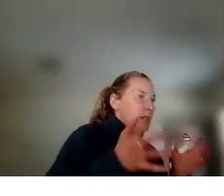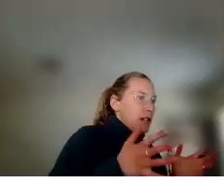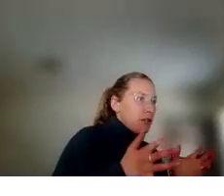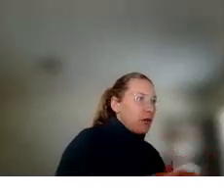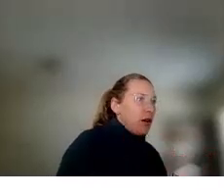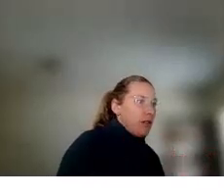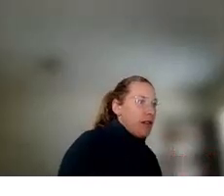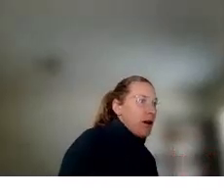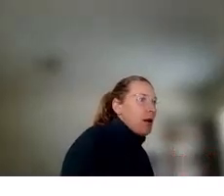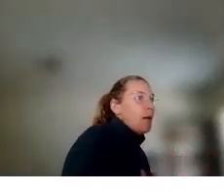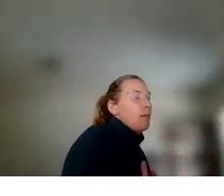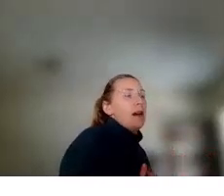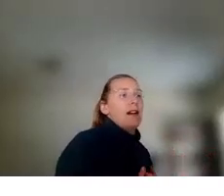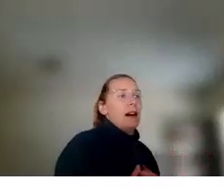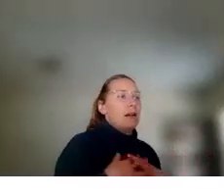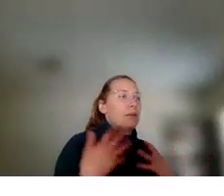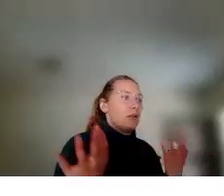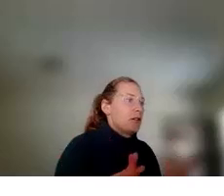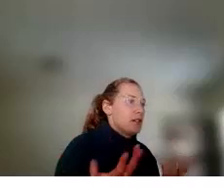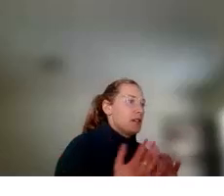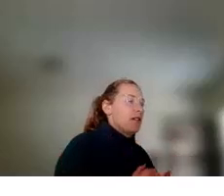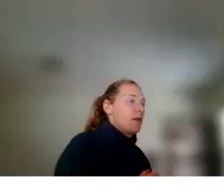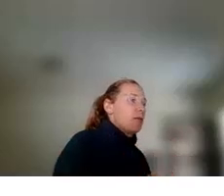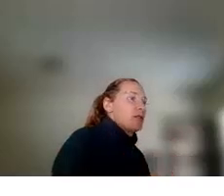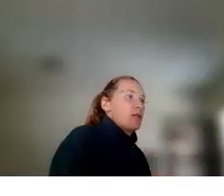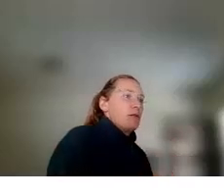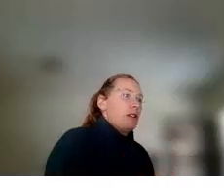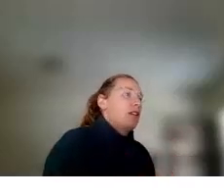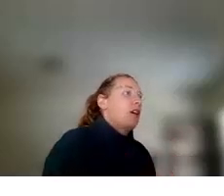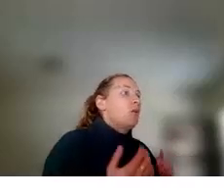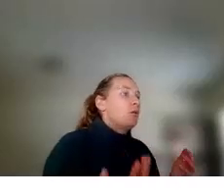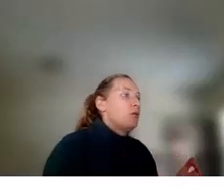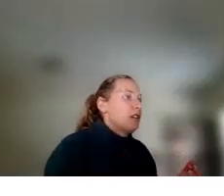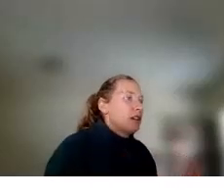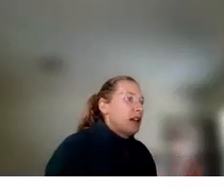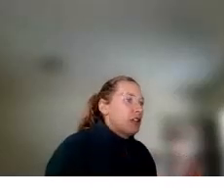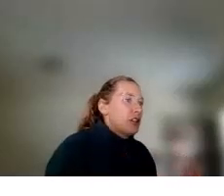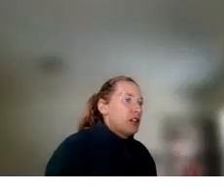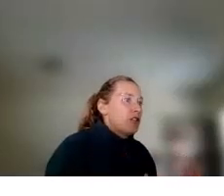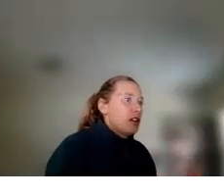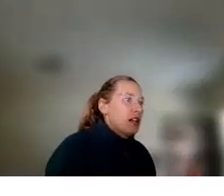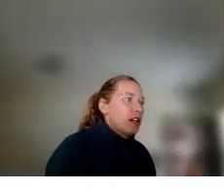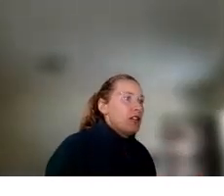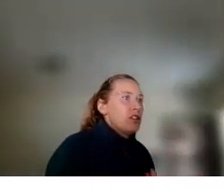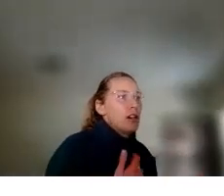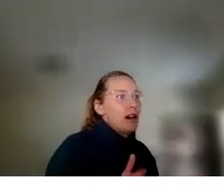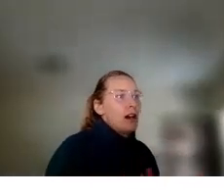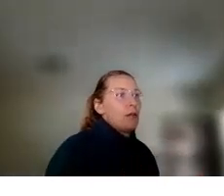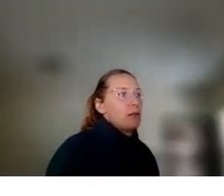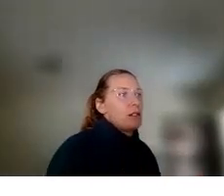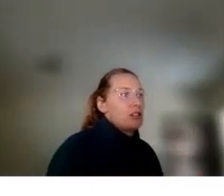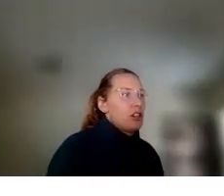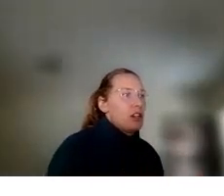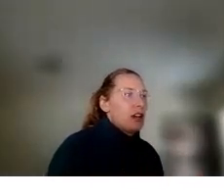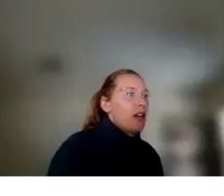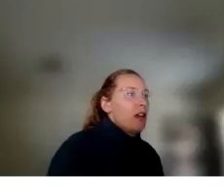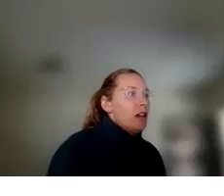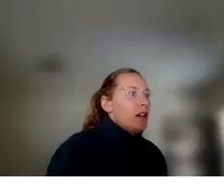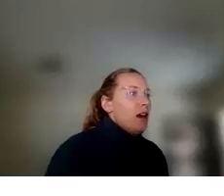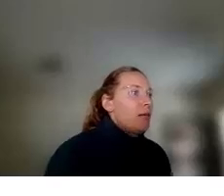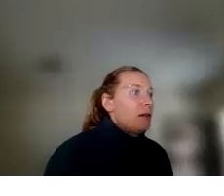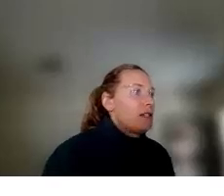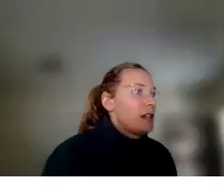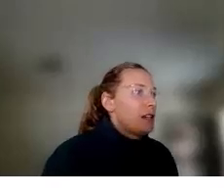I'm not going to read through all of them, but you could see members who wound irrigation and drainage,